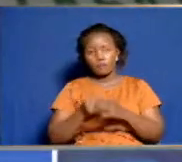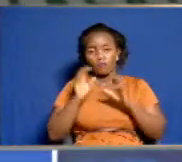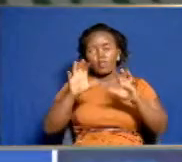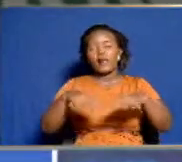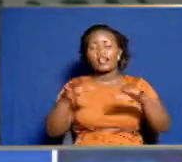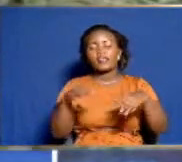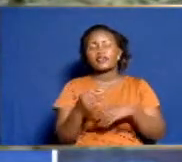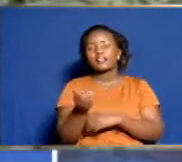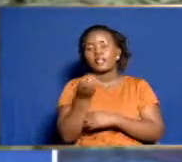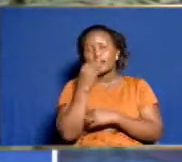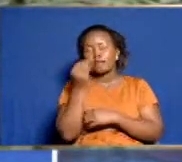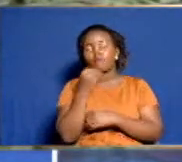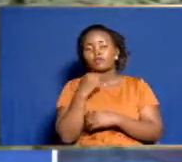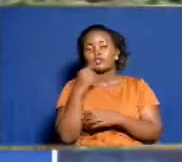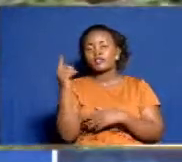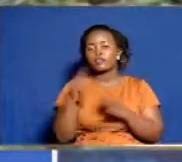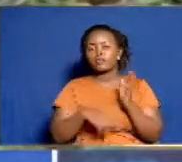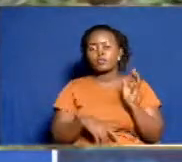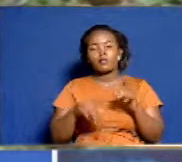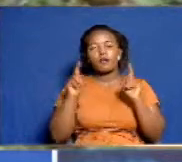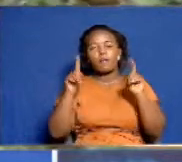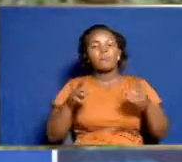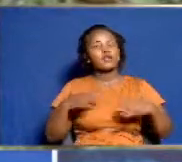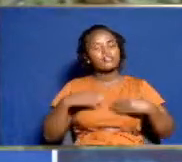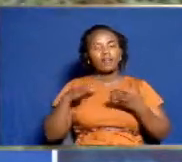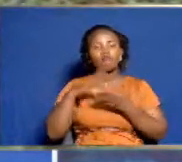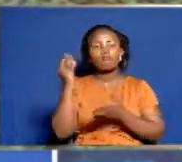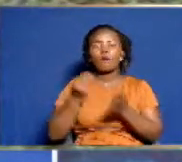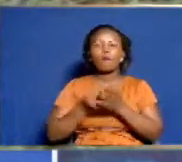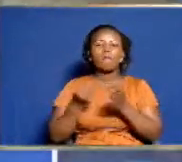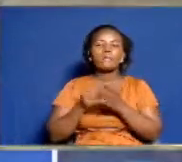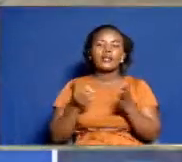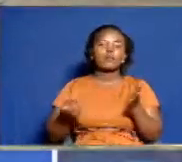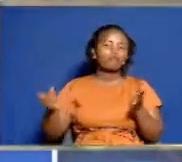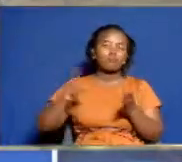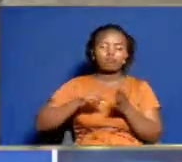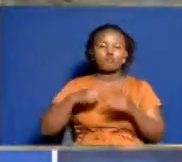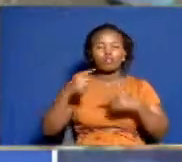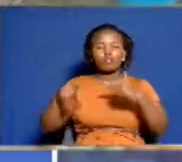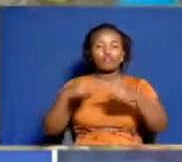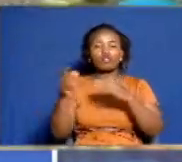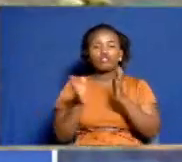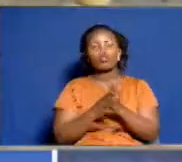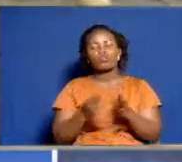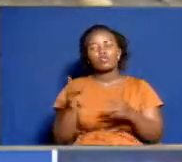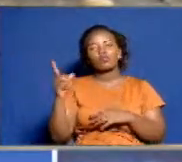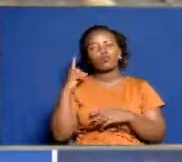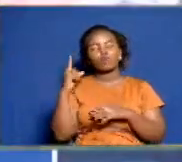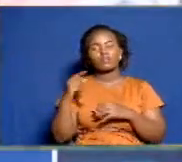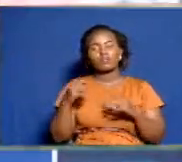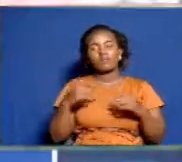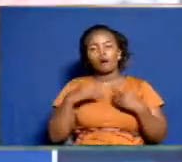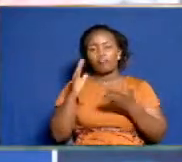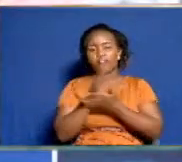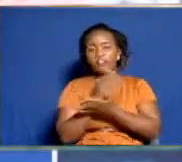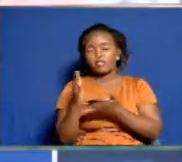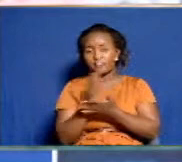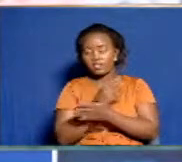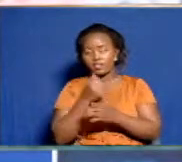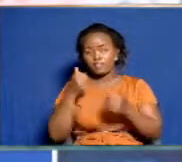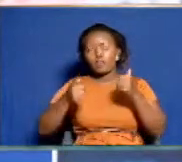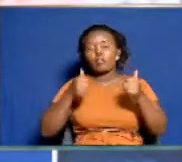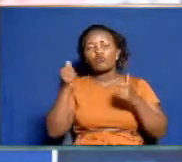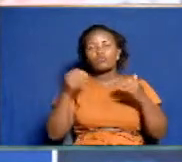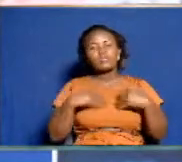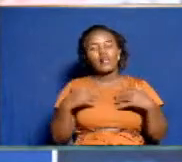need for more allocations in the agriculture sector to enforce rules and regulations that will bring sanity in the sector that has been blighted by middlemen